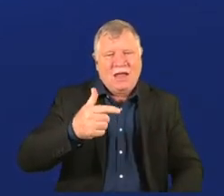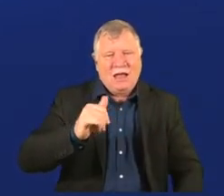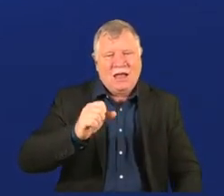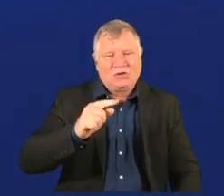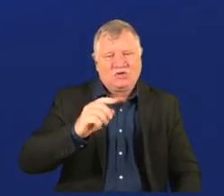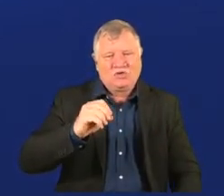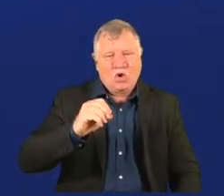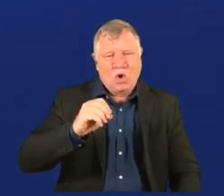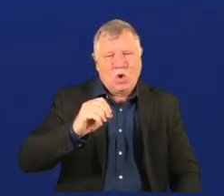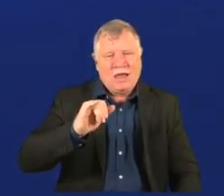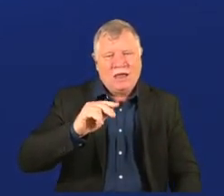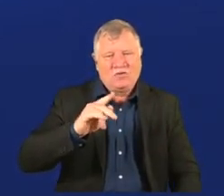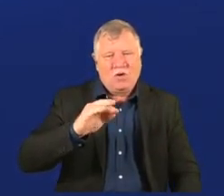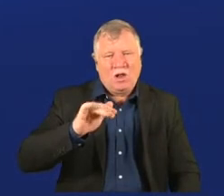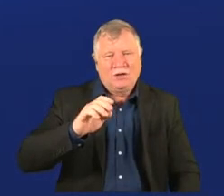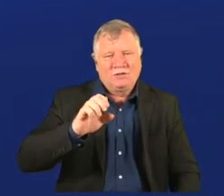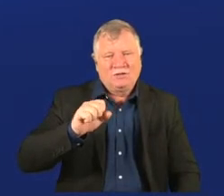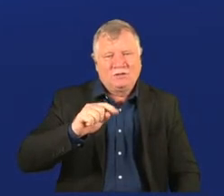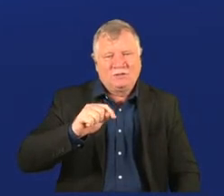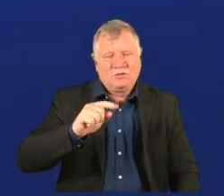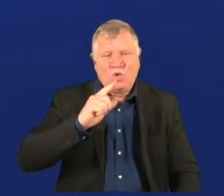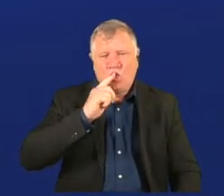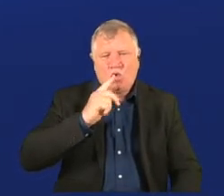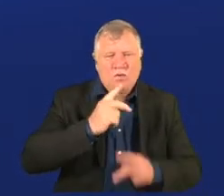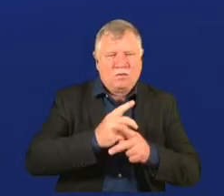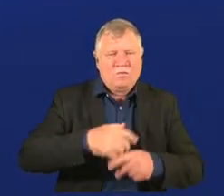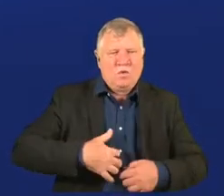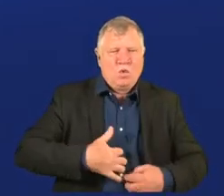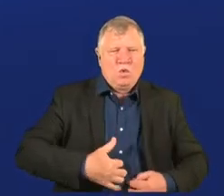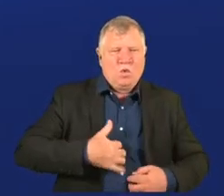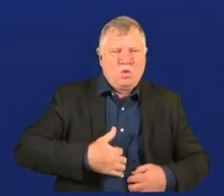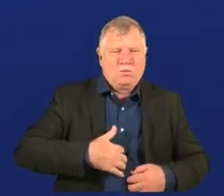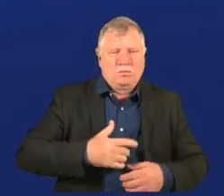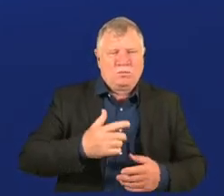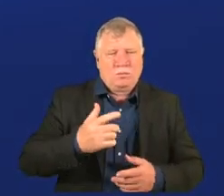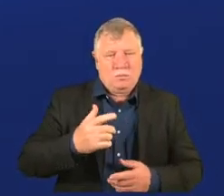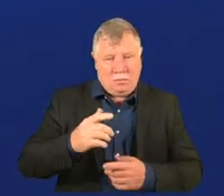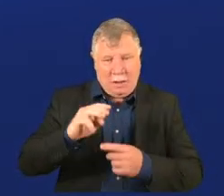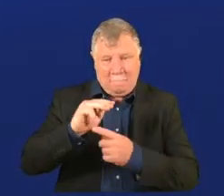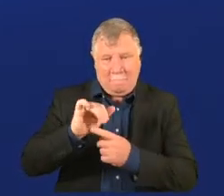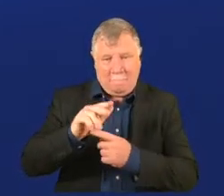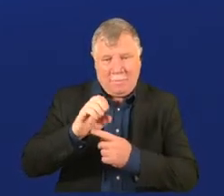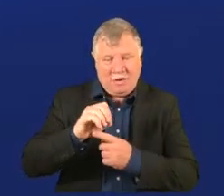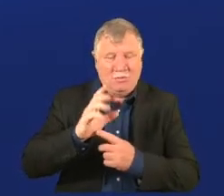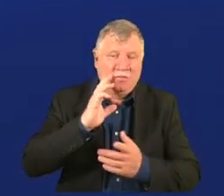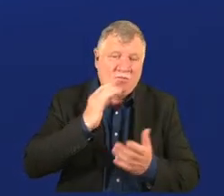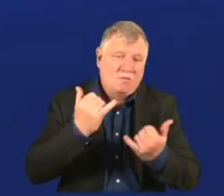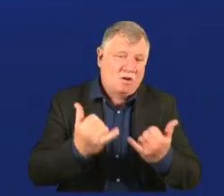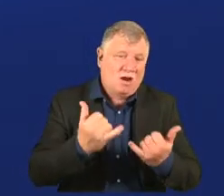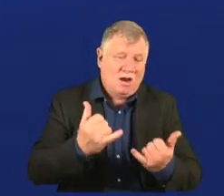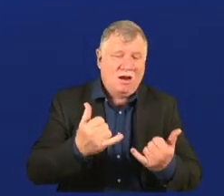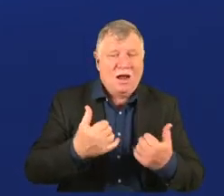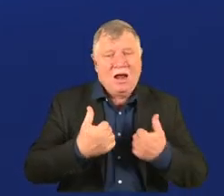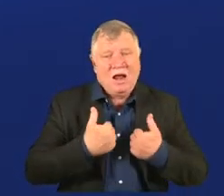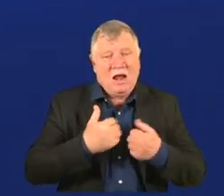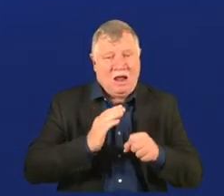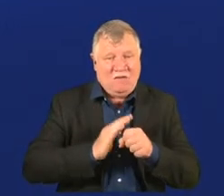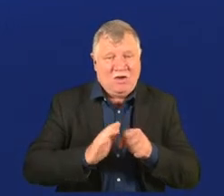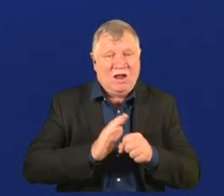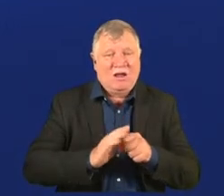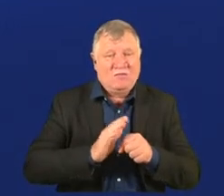gastroenterologists who handle the digestive system, the metro area, for example, right now has